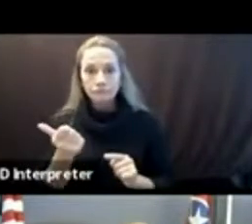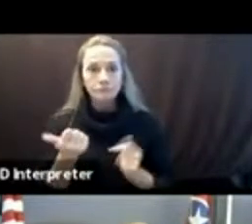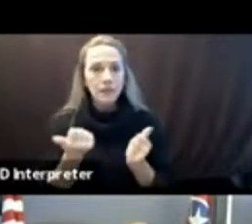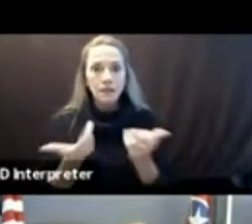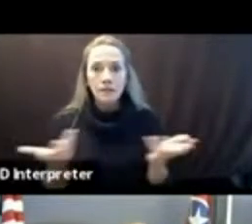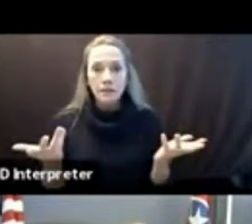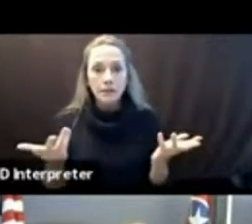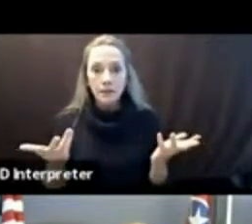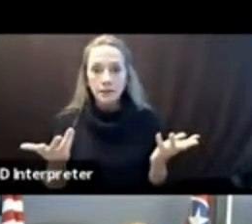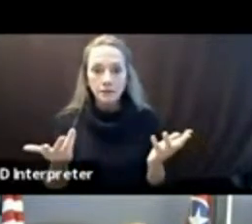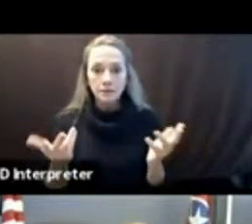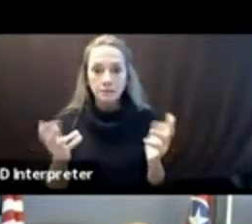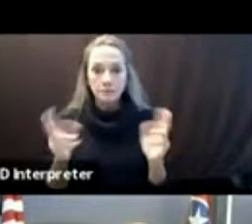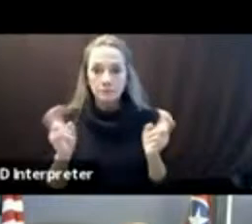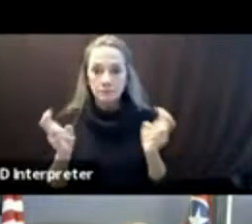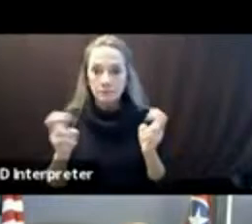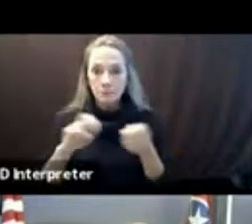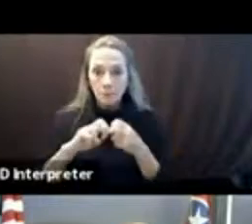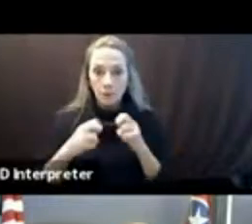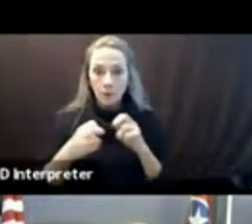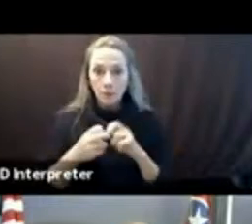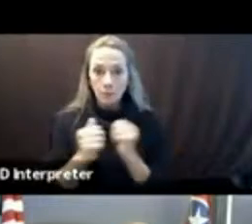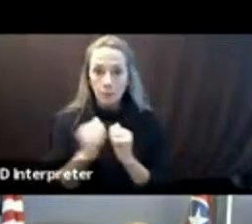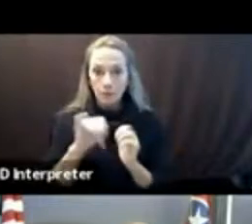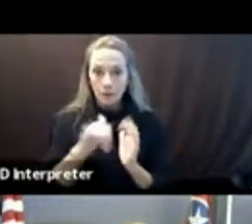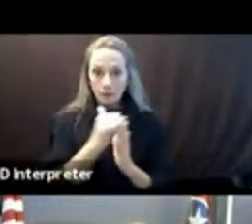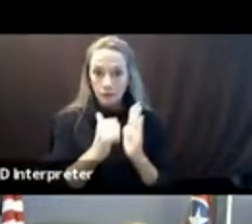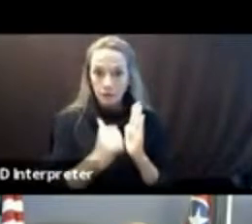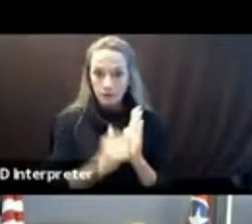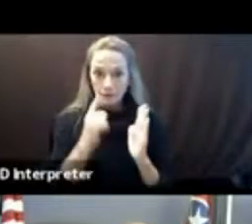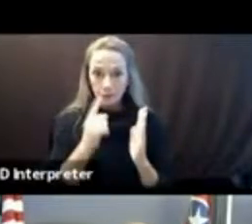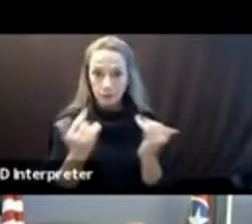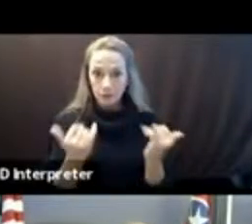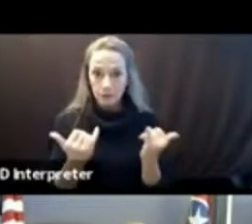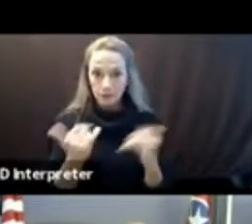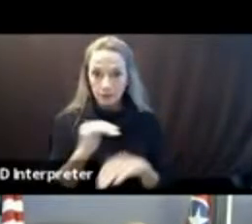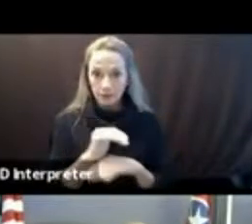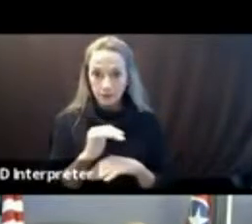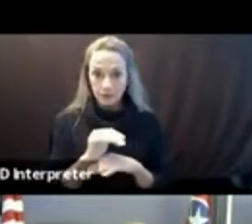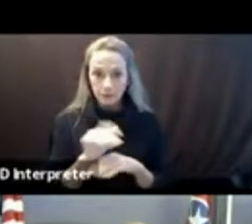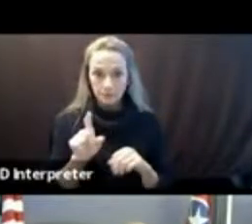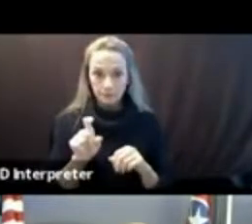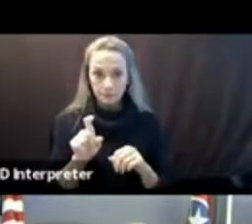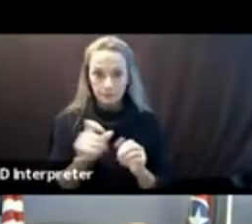any issues with the agenda as we have it set?